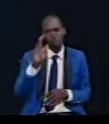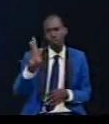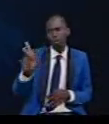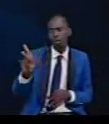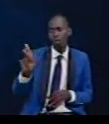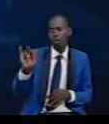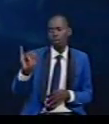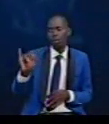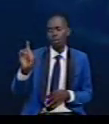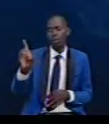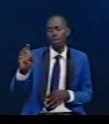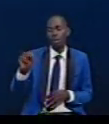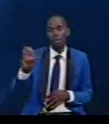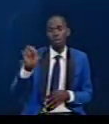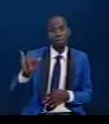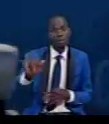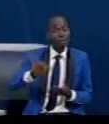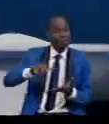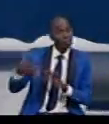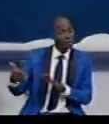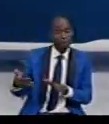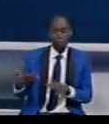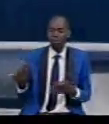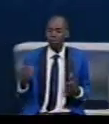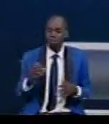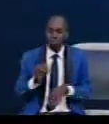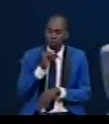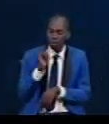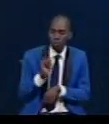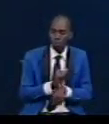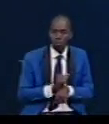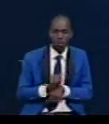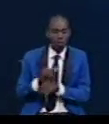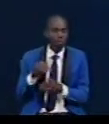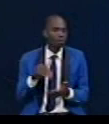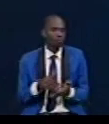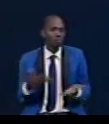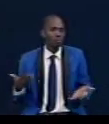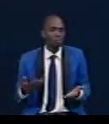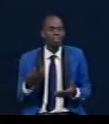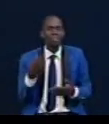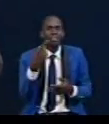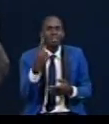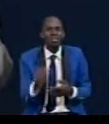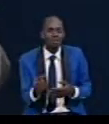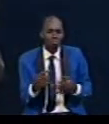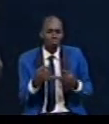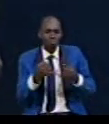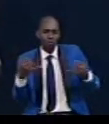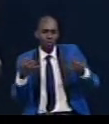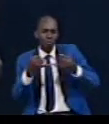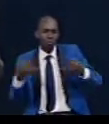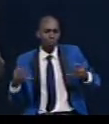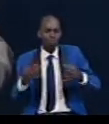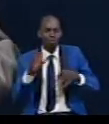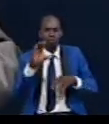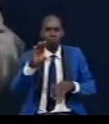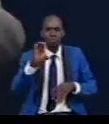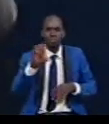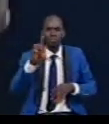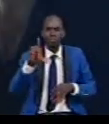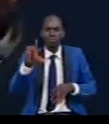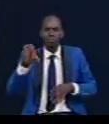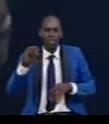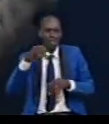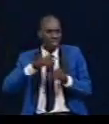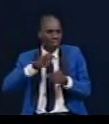they are not functioning anymore. The cells in the brain, they say that one is dead and this, that one is dead.